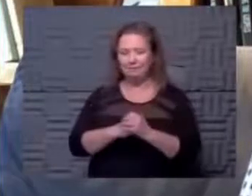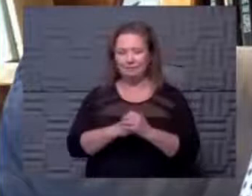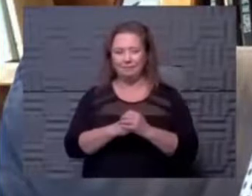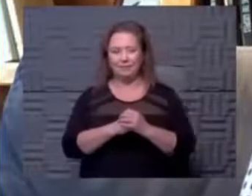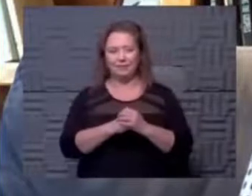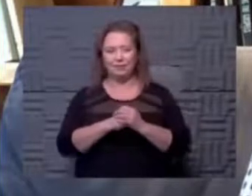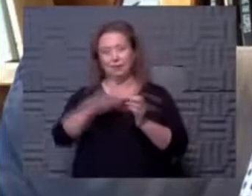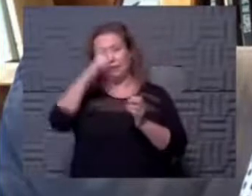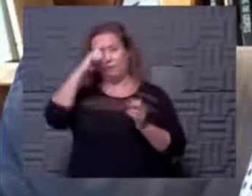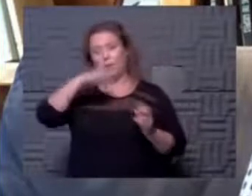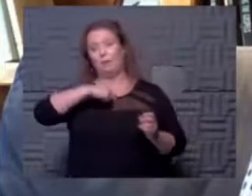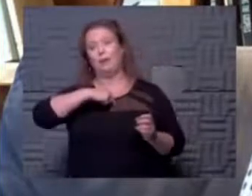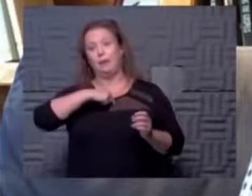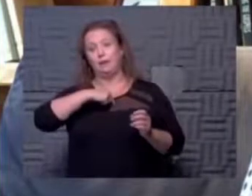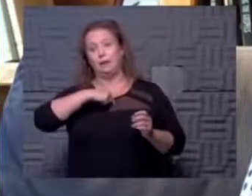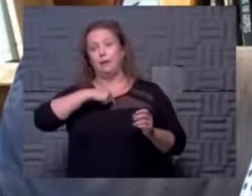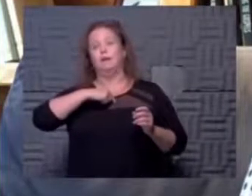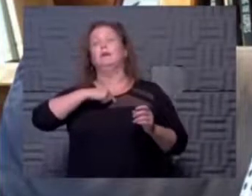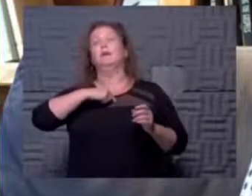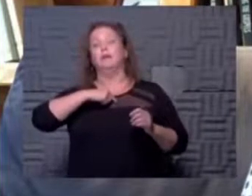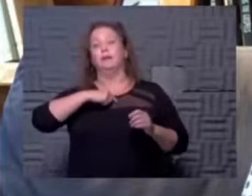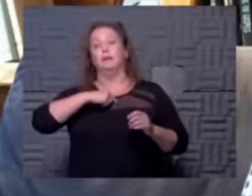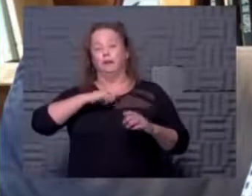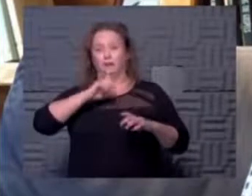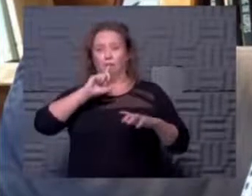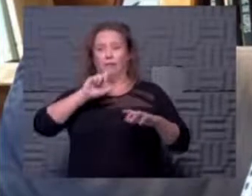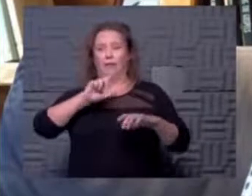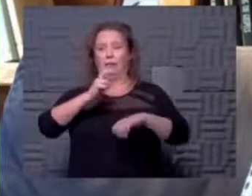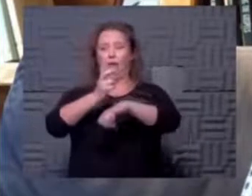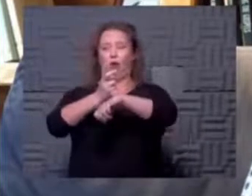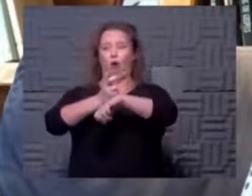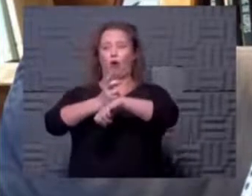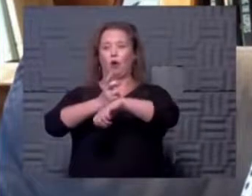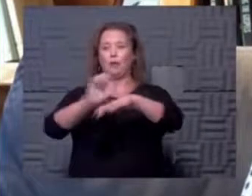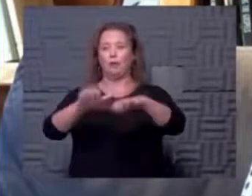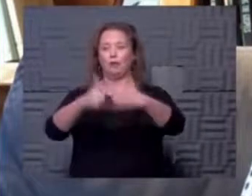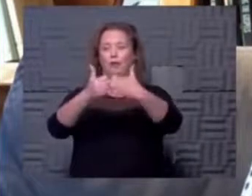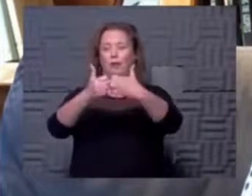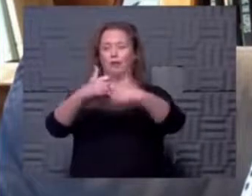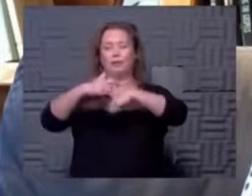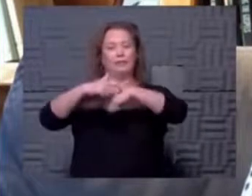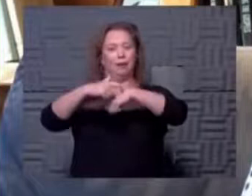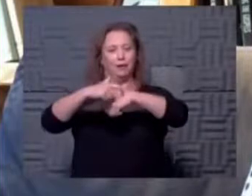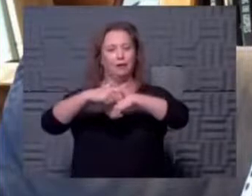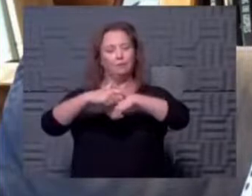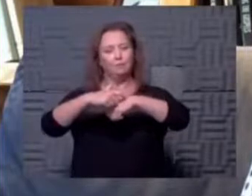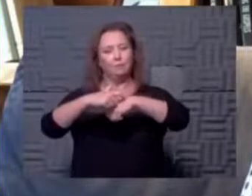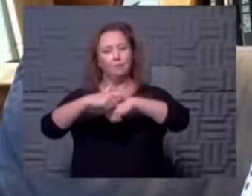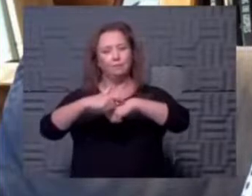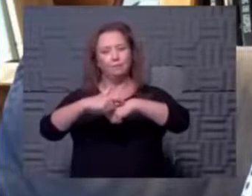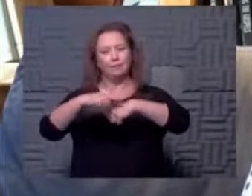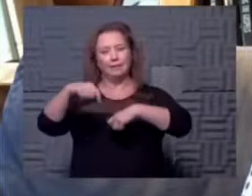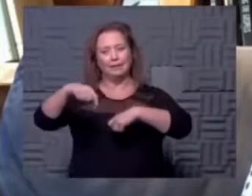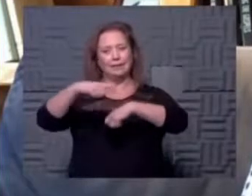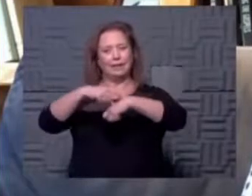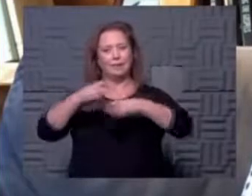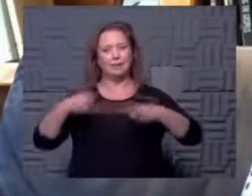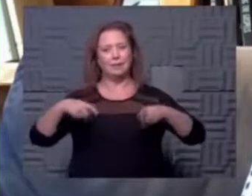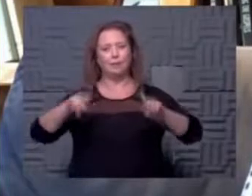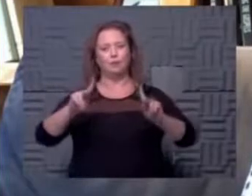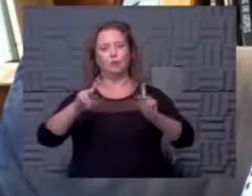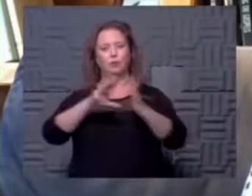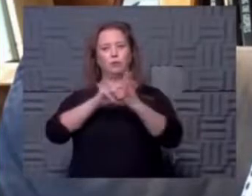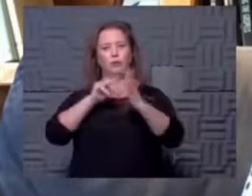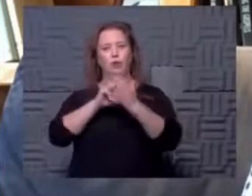For me, even as difficult and challenging as this time is, it is an opportunity to learn